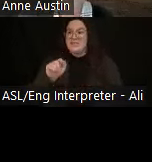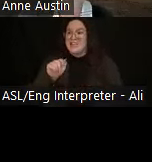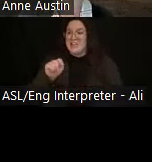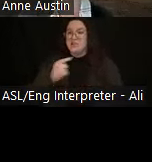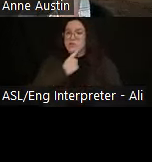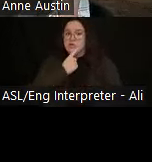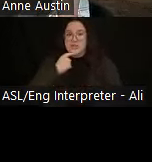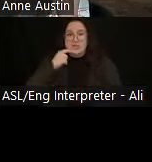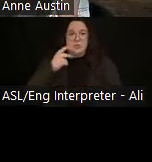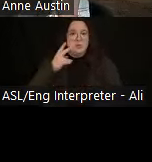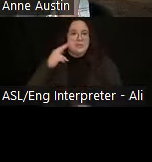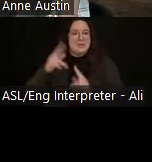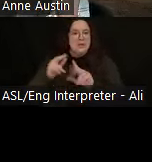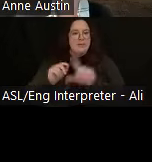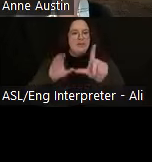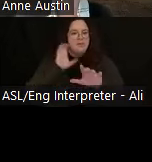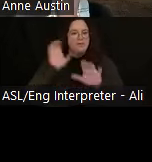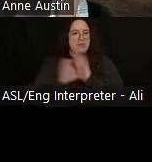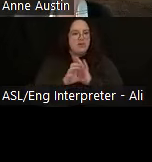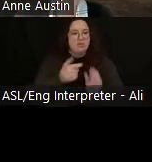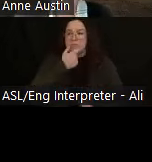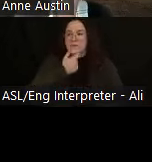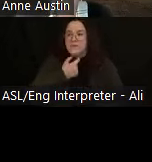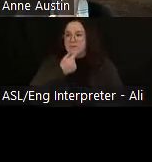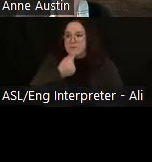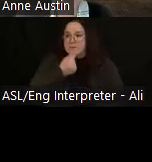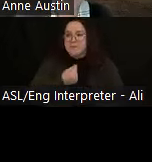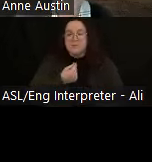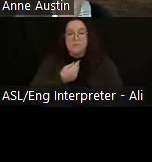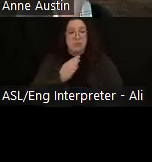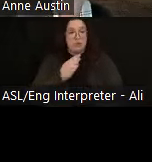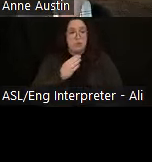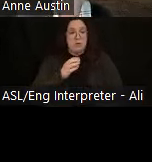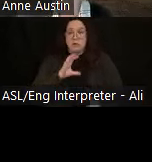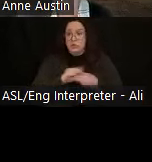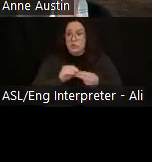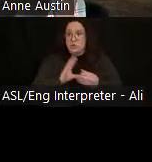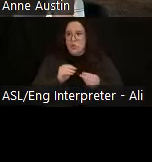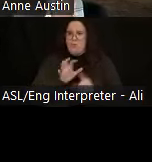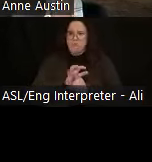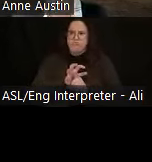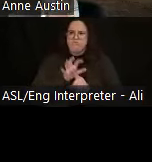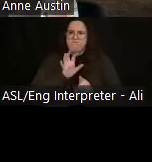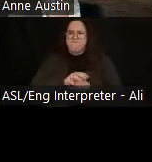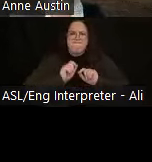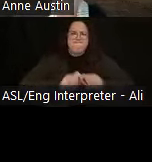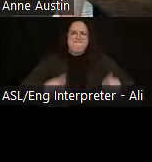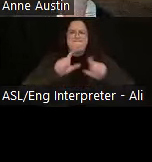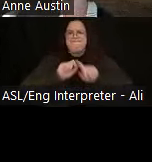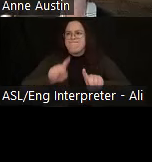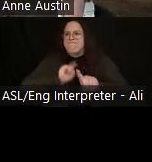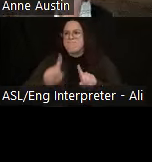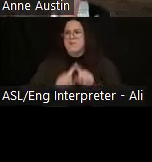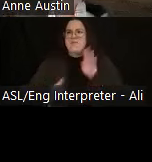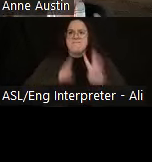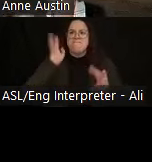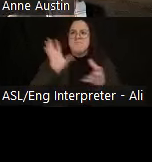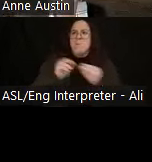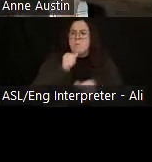upper left-hand image. And her story was quickly popularized, and it led to other tall tales of women and